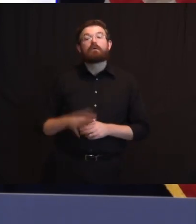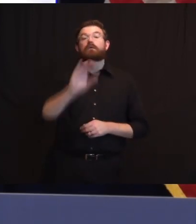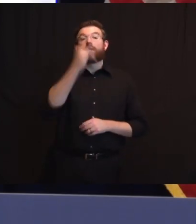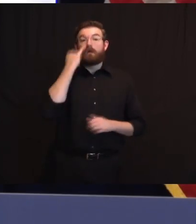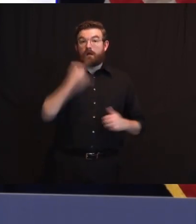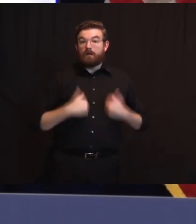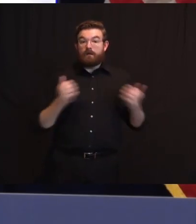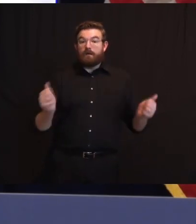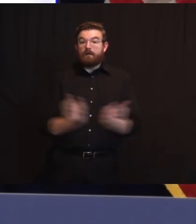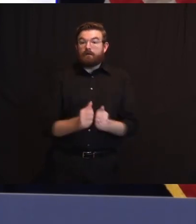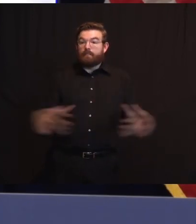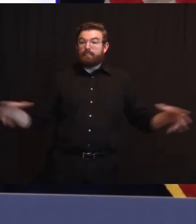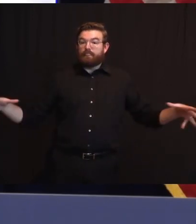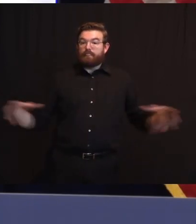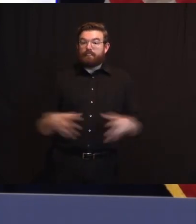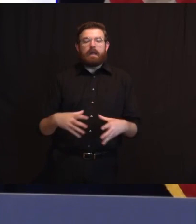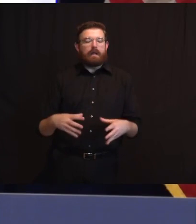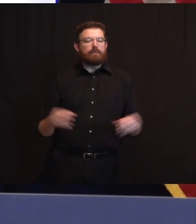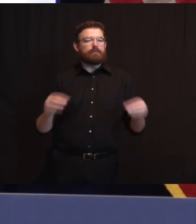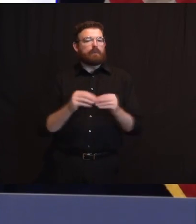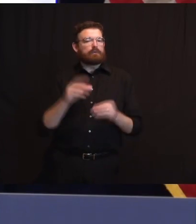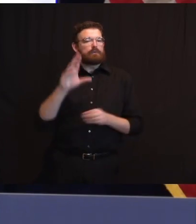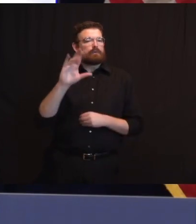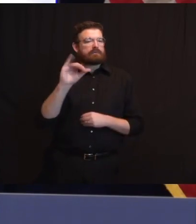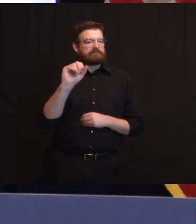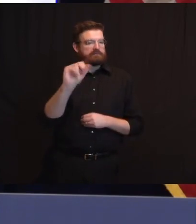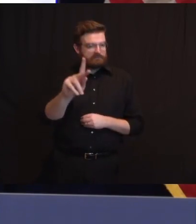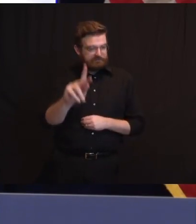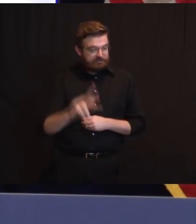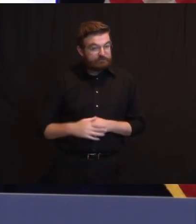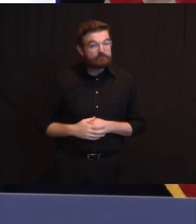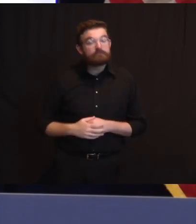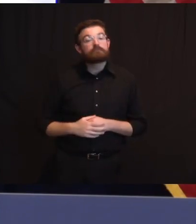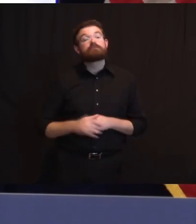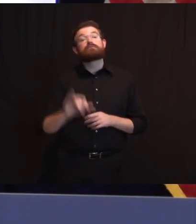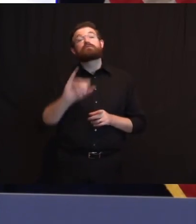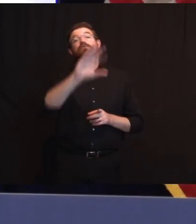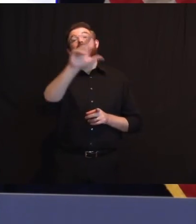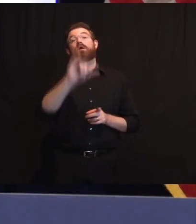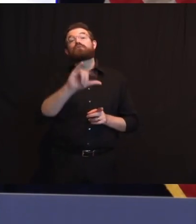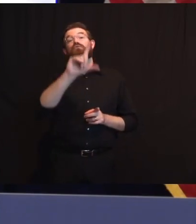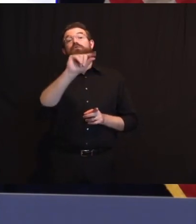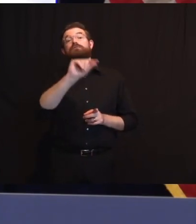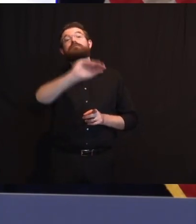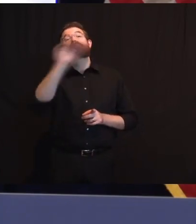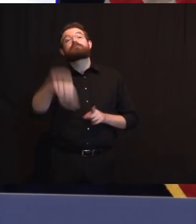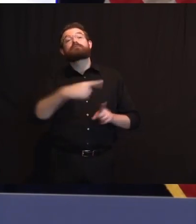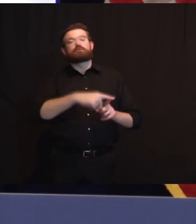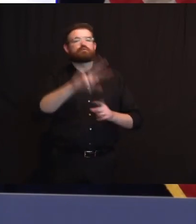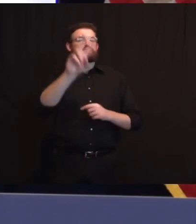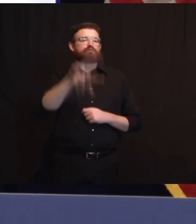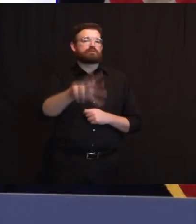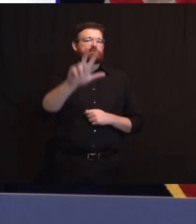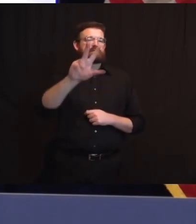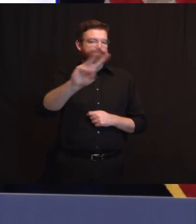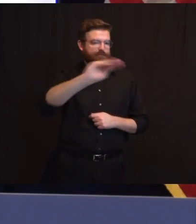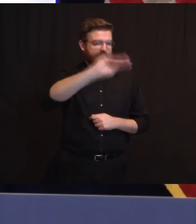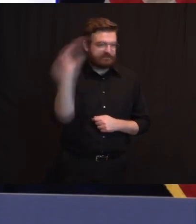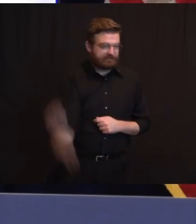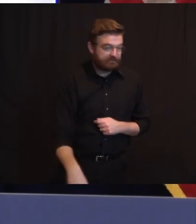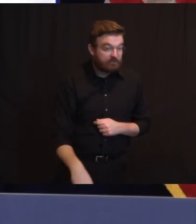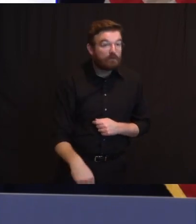percent positivity as of July 20th in the state is 2.36%, the northern part of the state